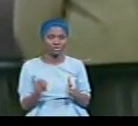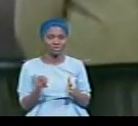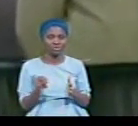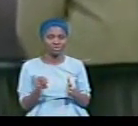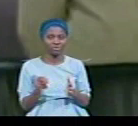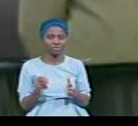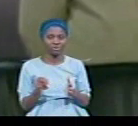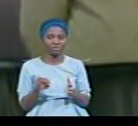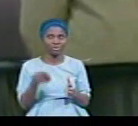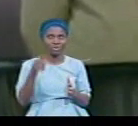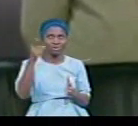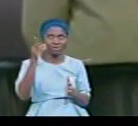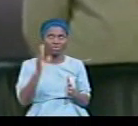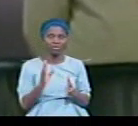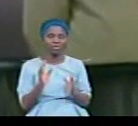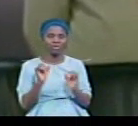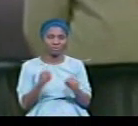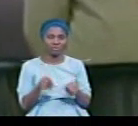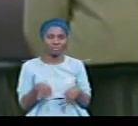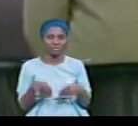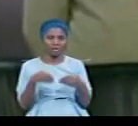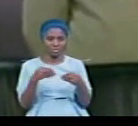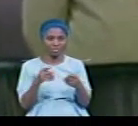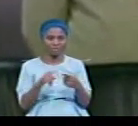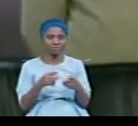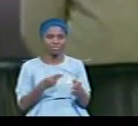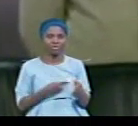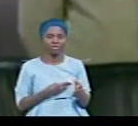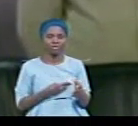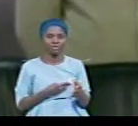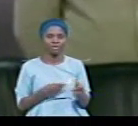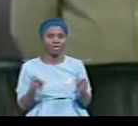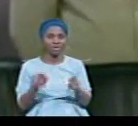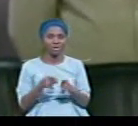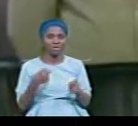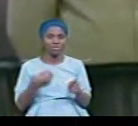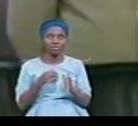God can give unto us as we seek him.